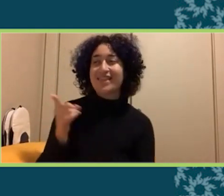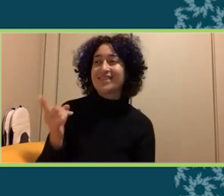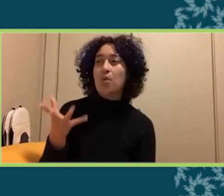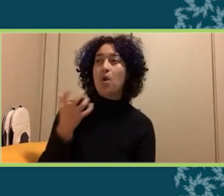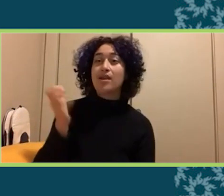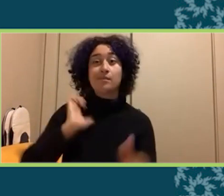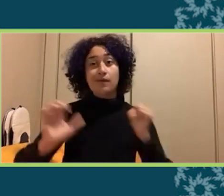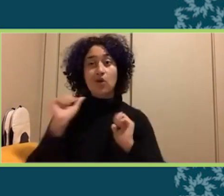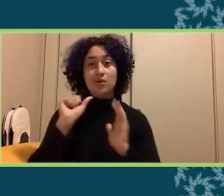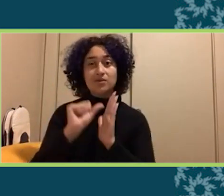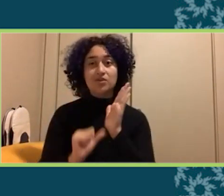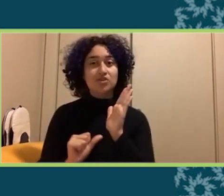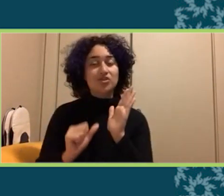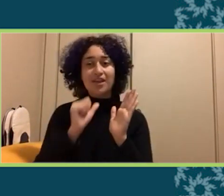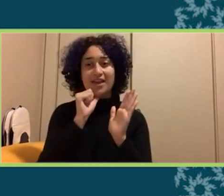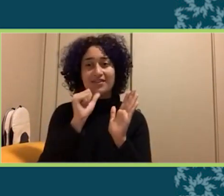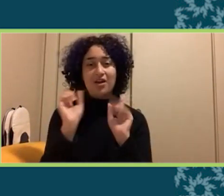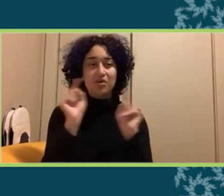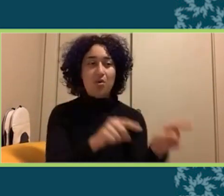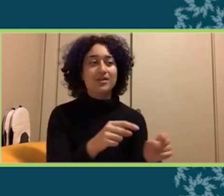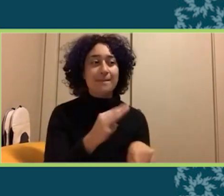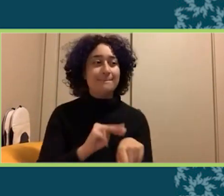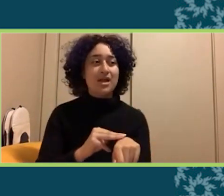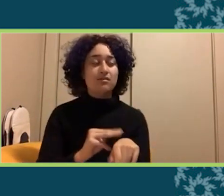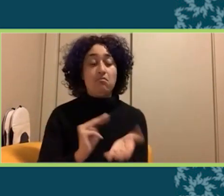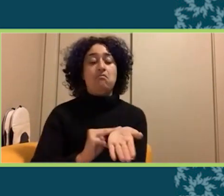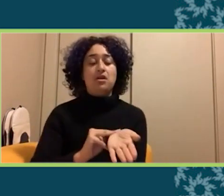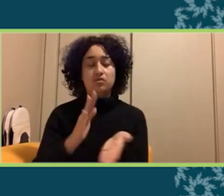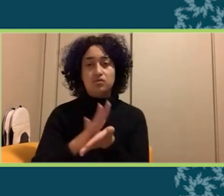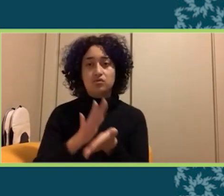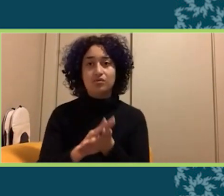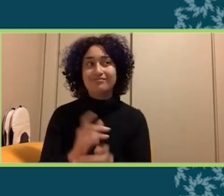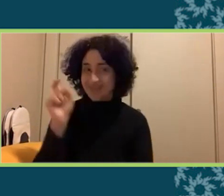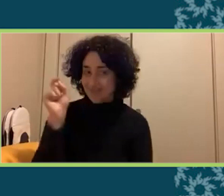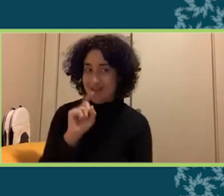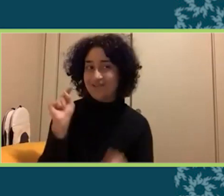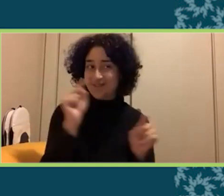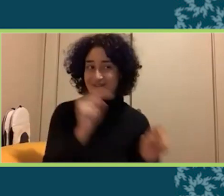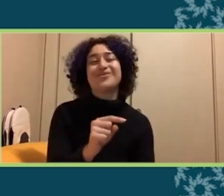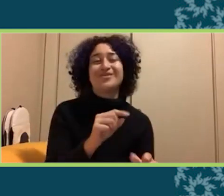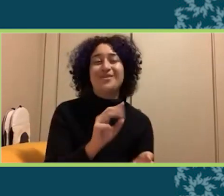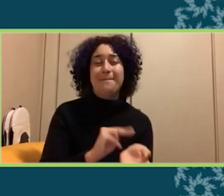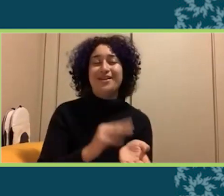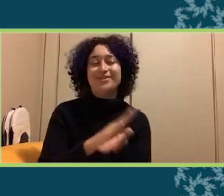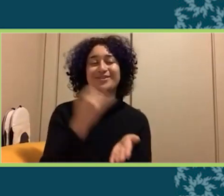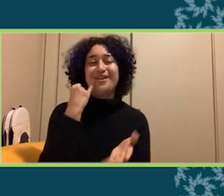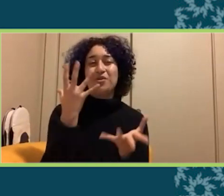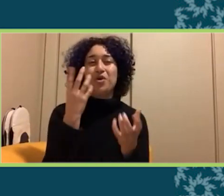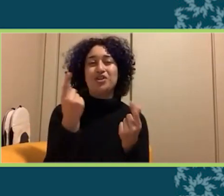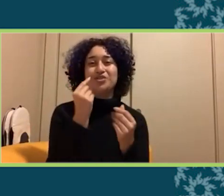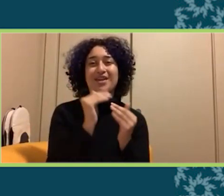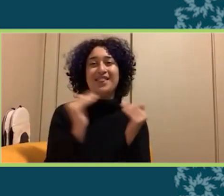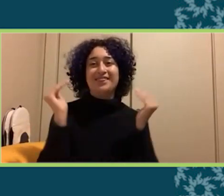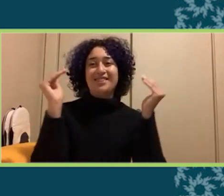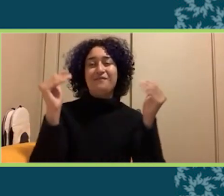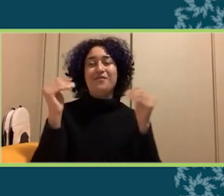perform surgery without going to medical school. Like you got to go to medical school, like if you want to do that level of work,